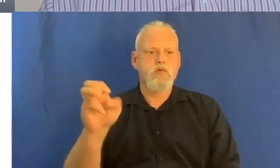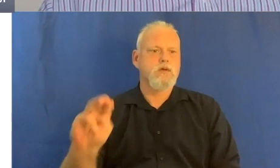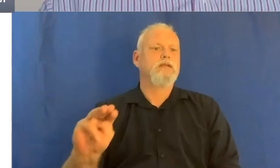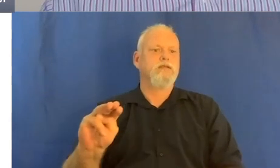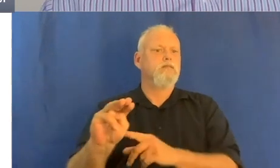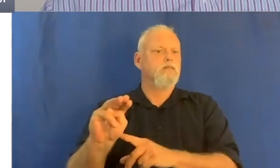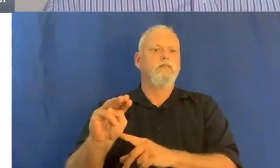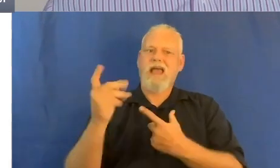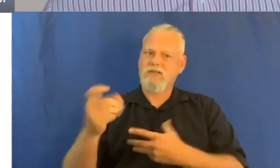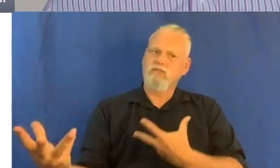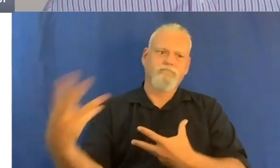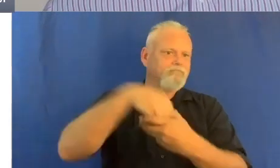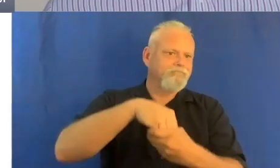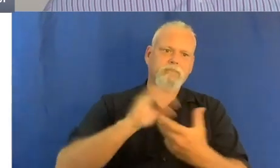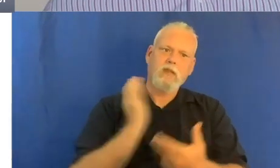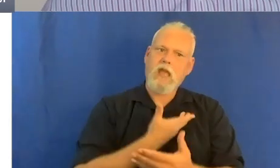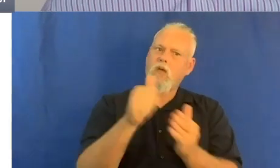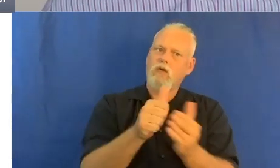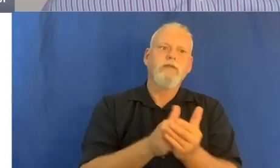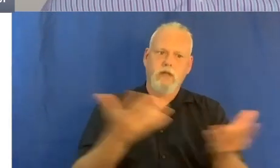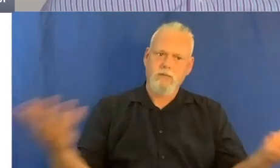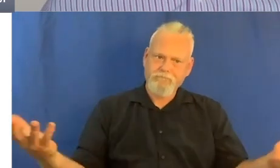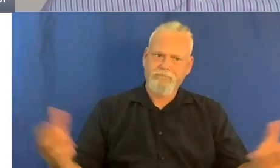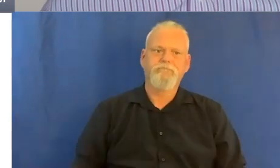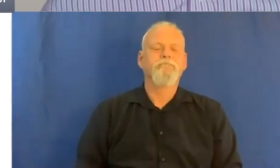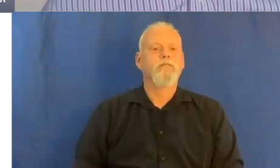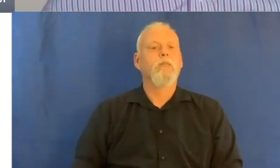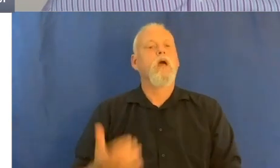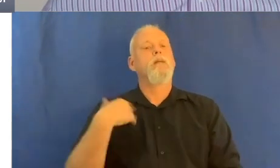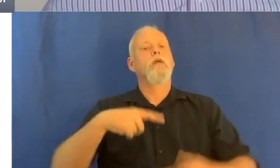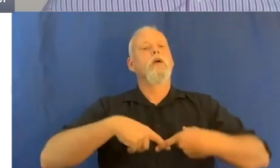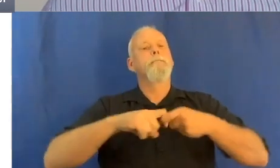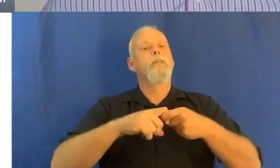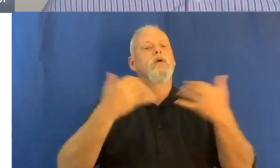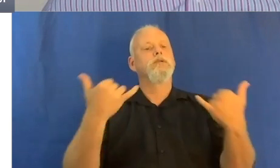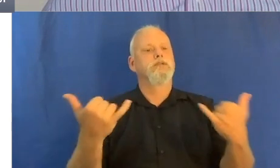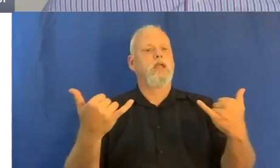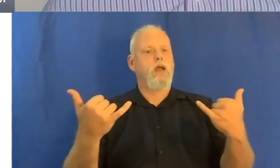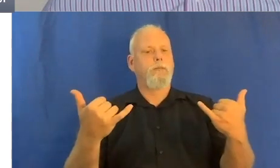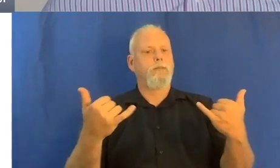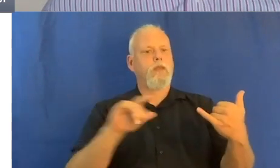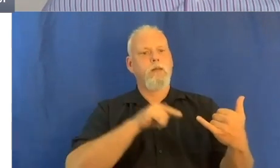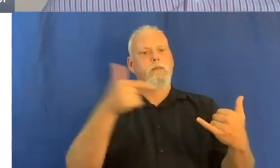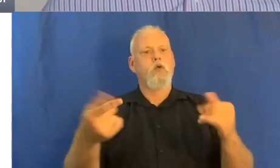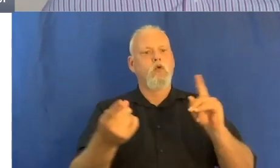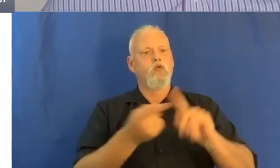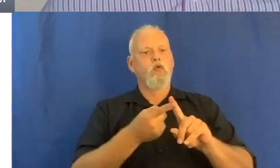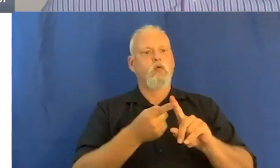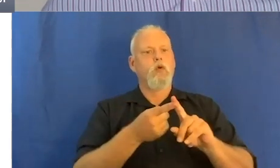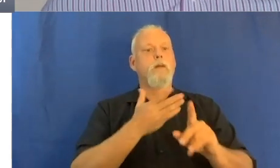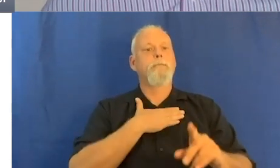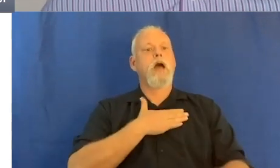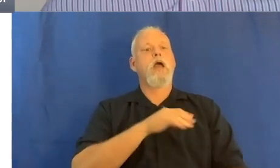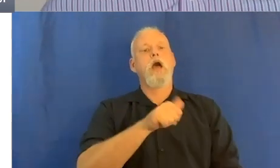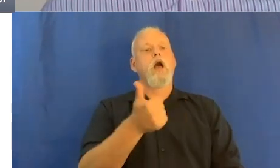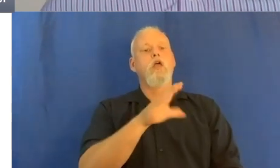of our agenda. I'm going to pause now and pass it over to my other colleagues,